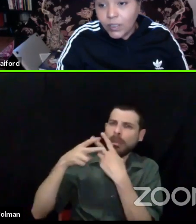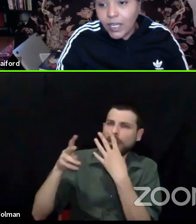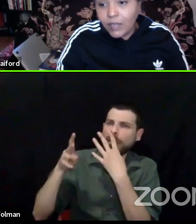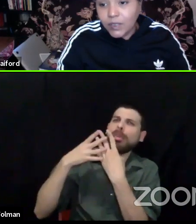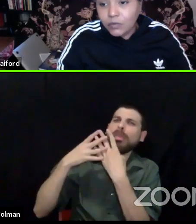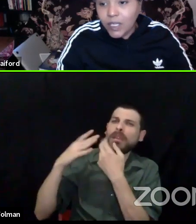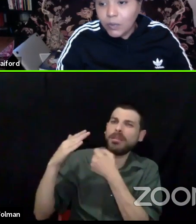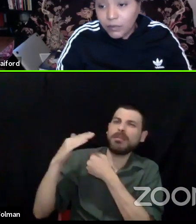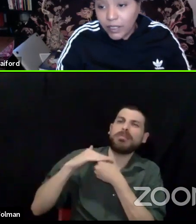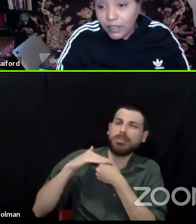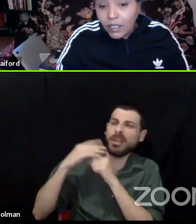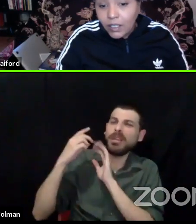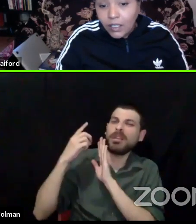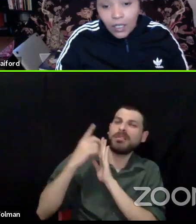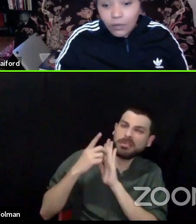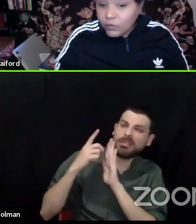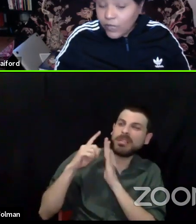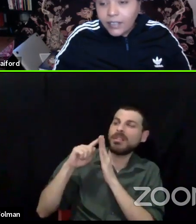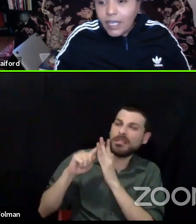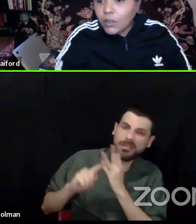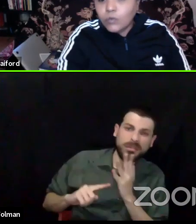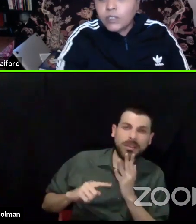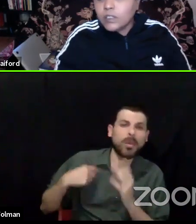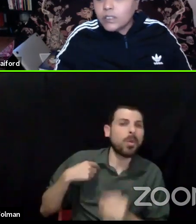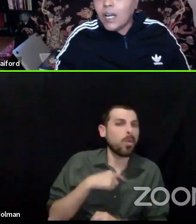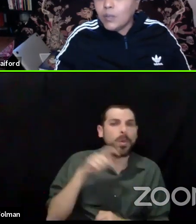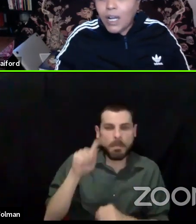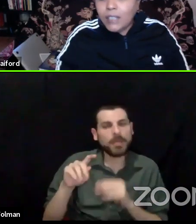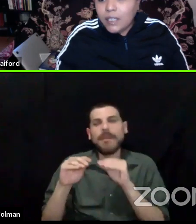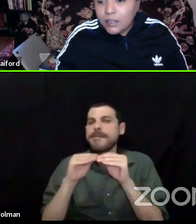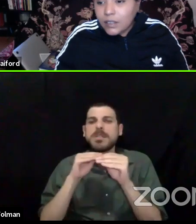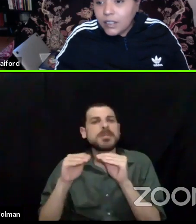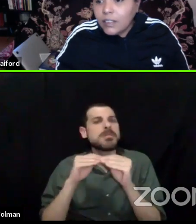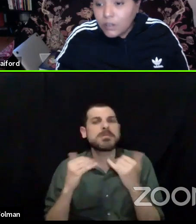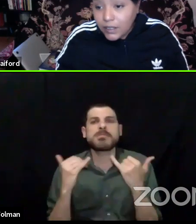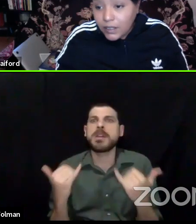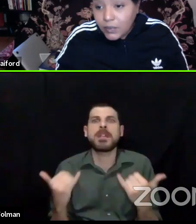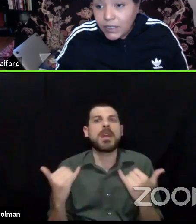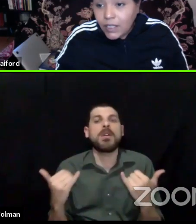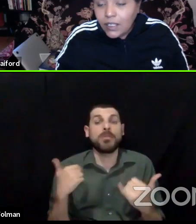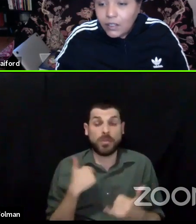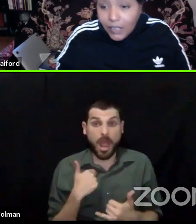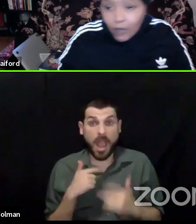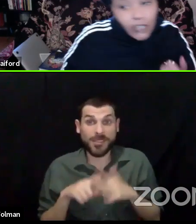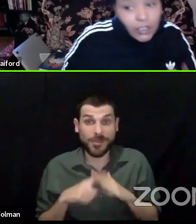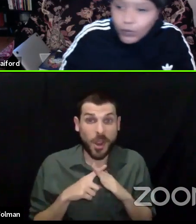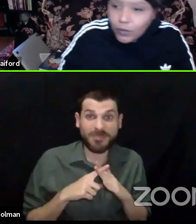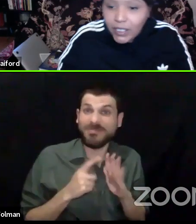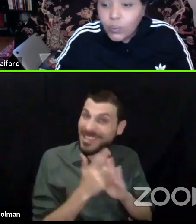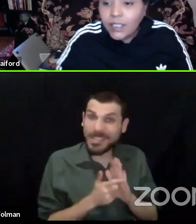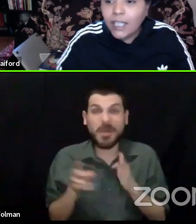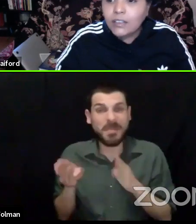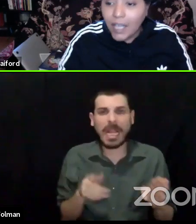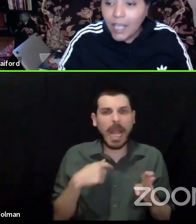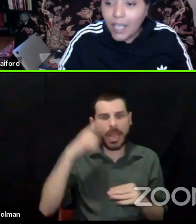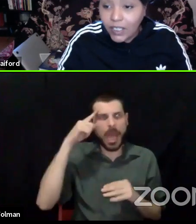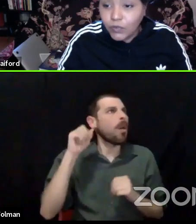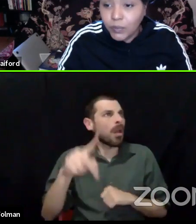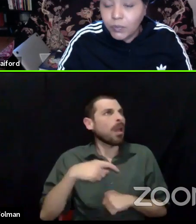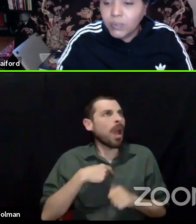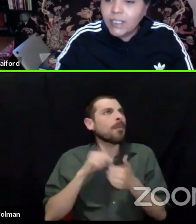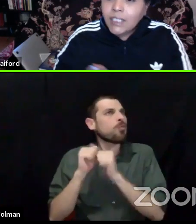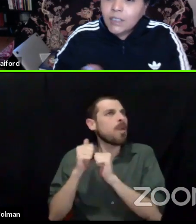So we have to reparate. Right now, in real time, I started a legal clinic because I was like, okay, I'm running for mayor. What can I do to